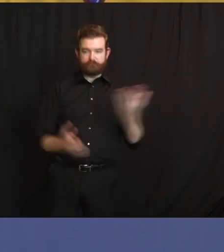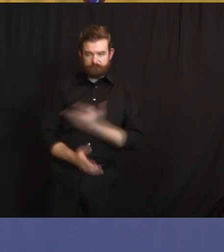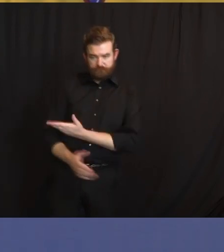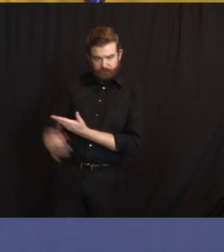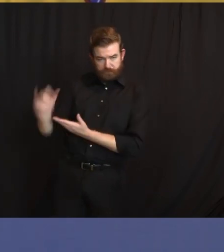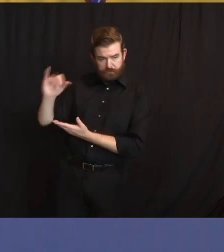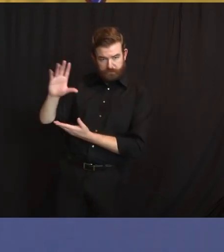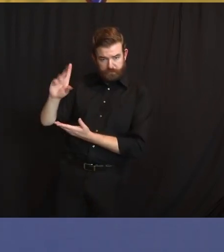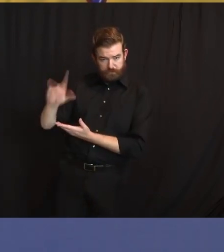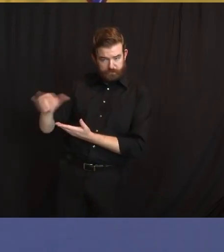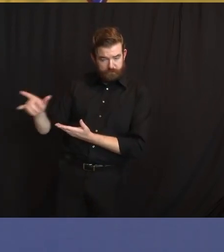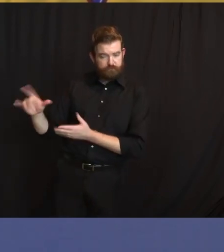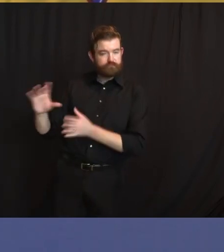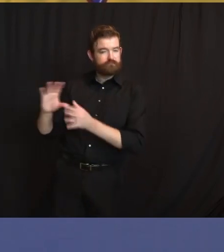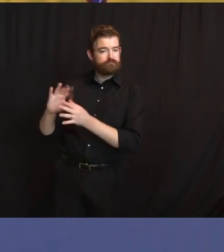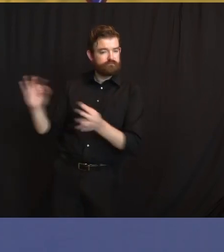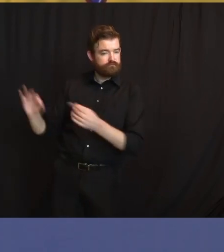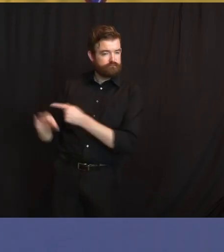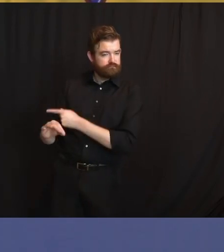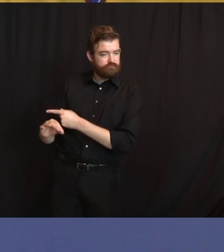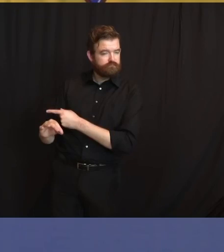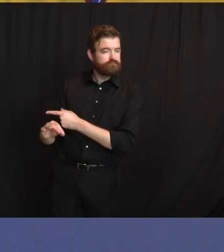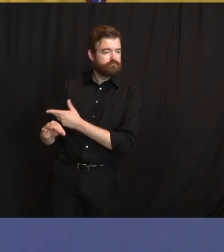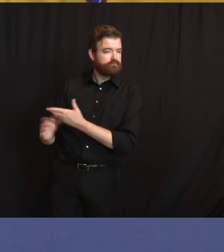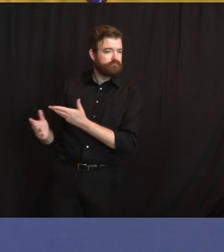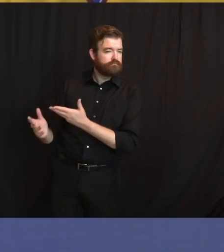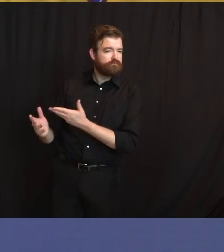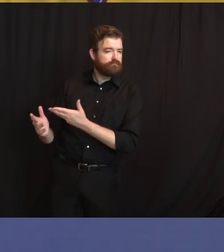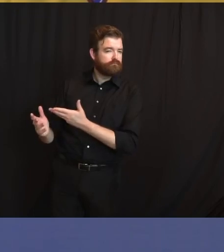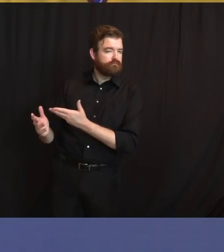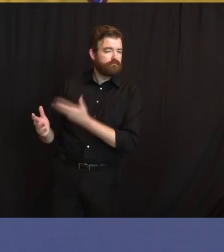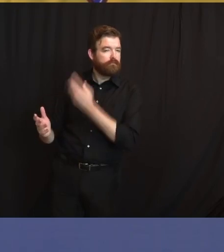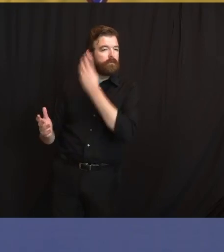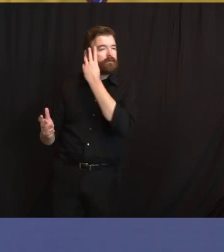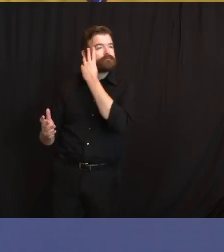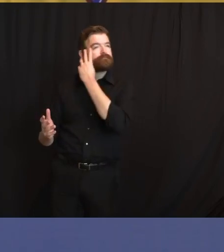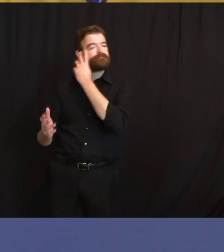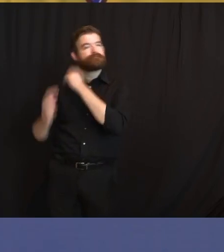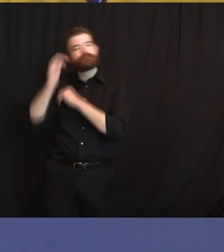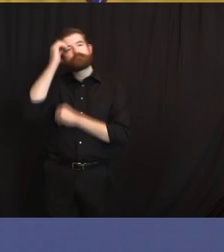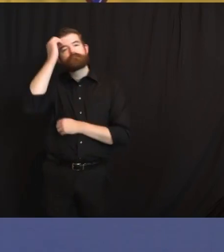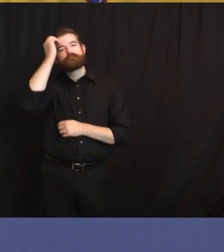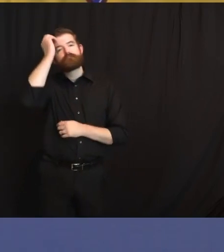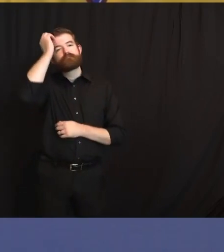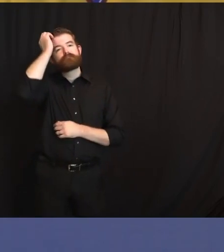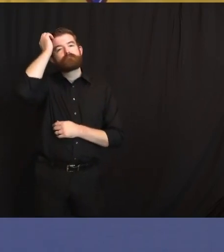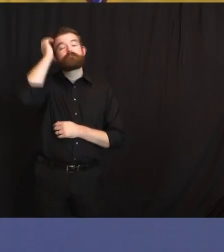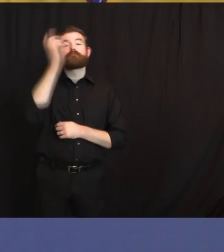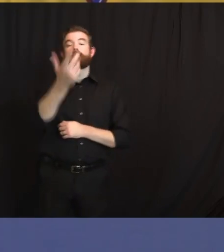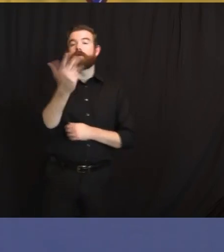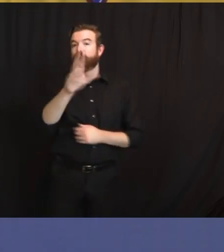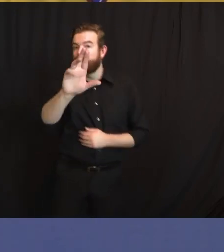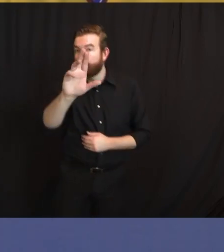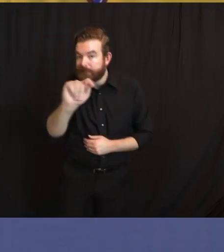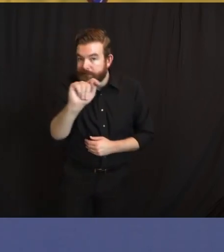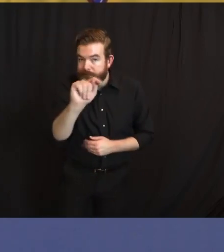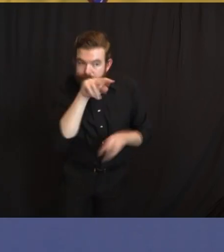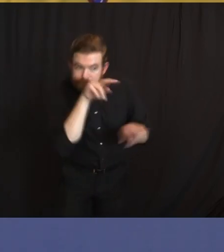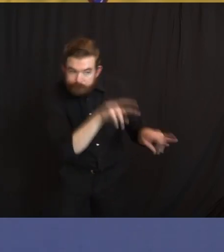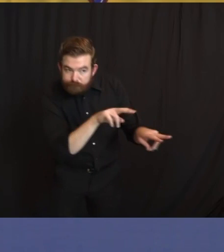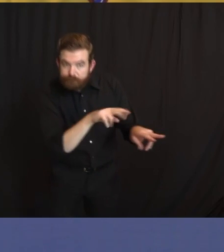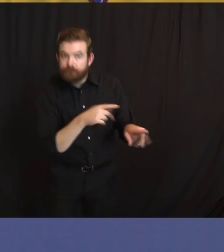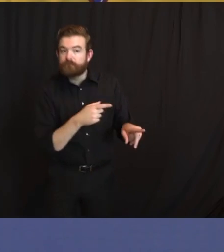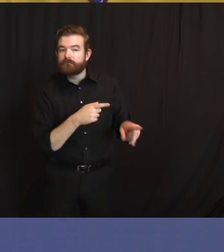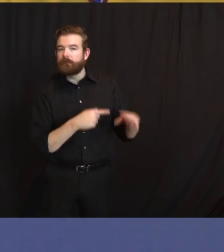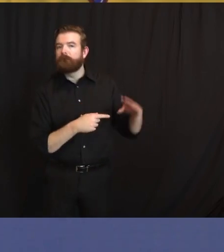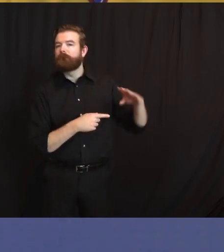into where, but Judy's given us some data on rates of transmission that have been spiking in